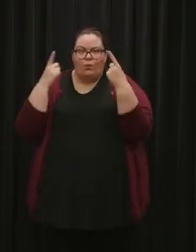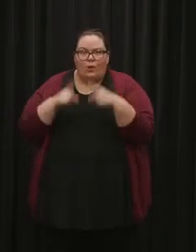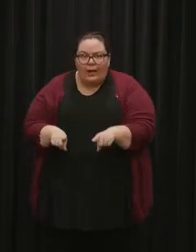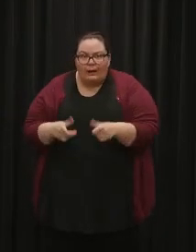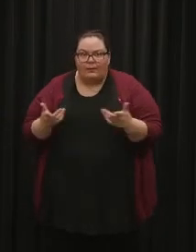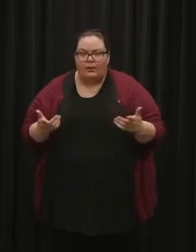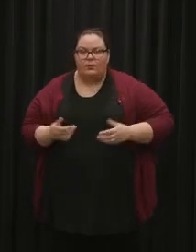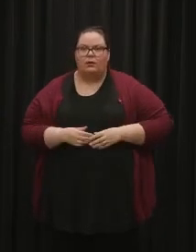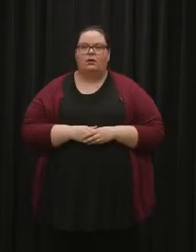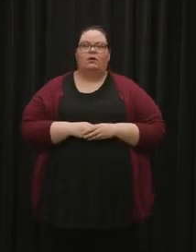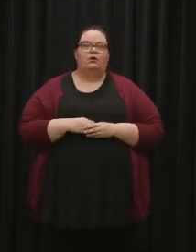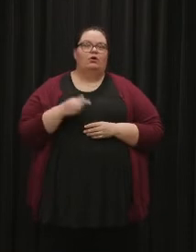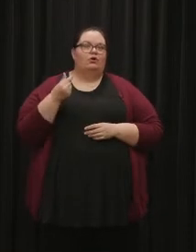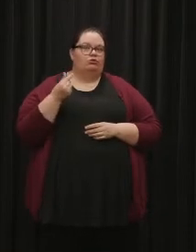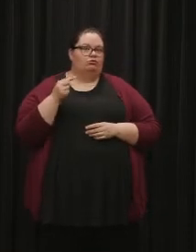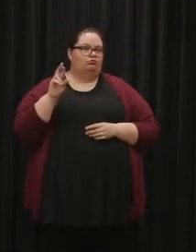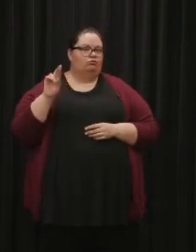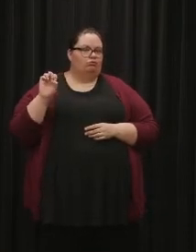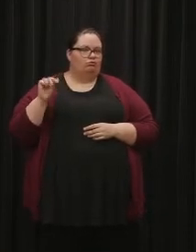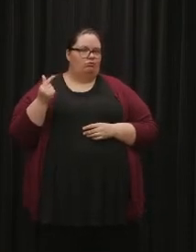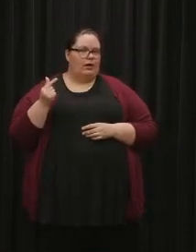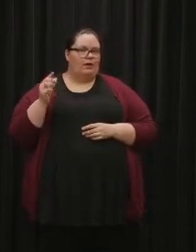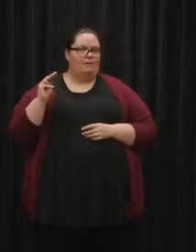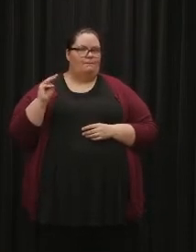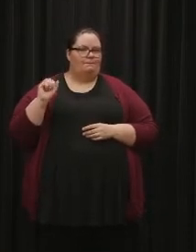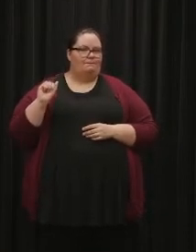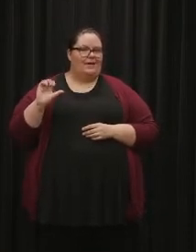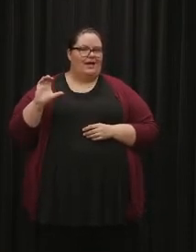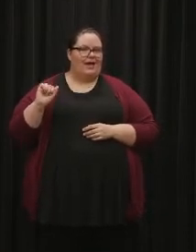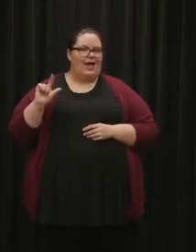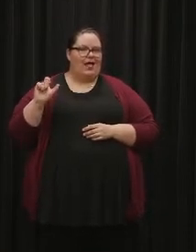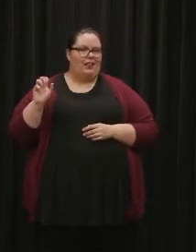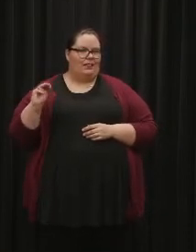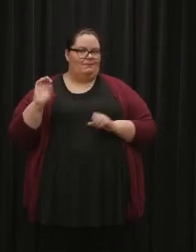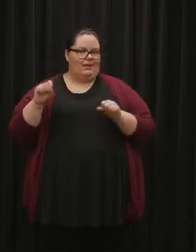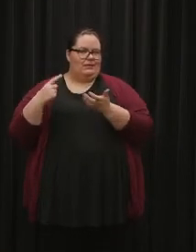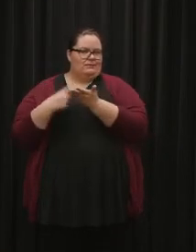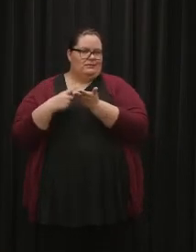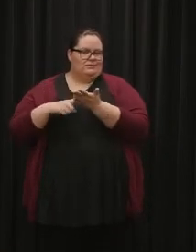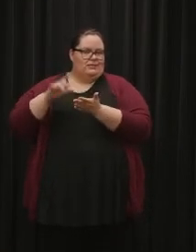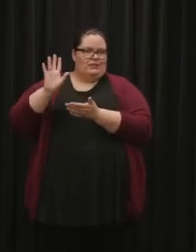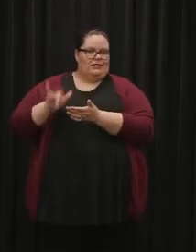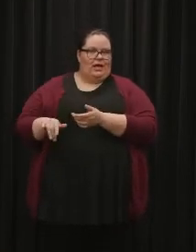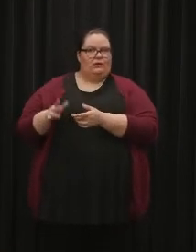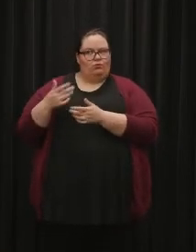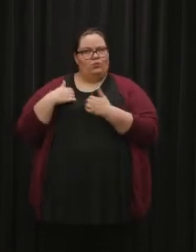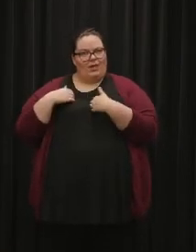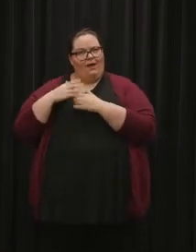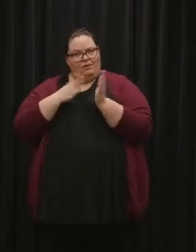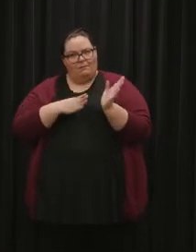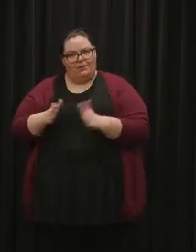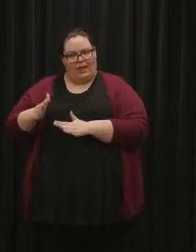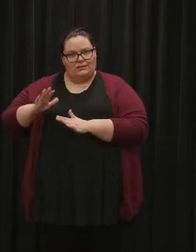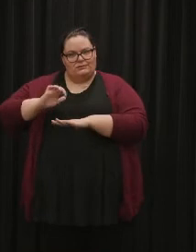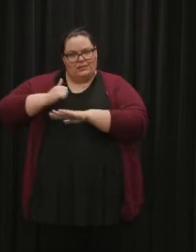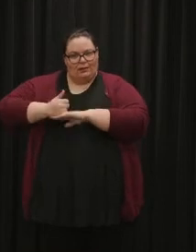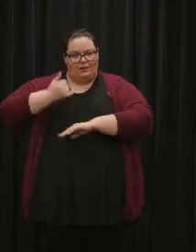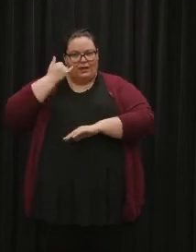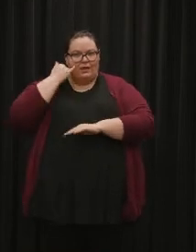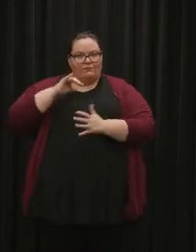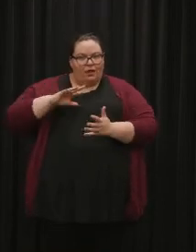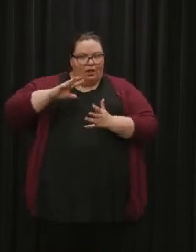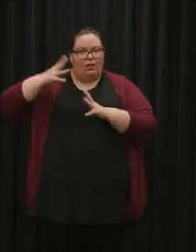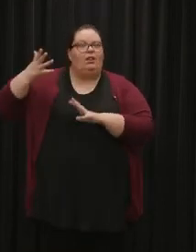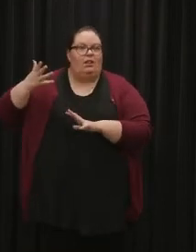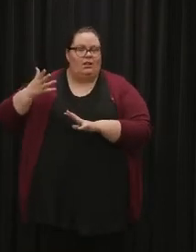McCallum would love to speak to that because there is a contingency plan. Certainly, we do expect there to be